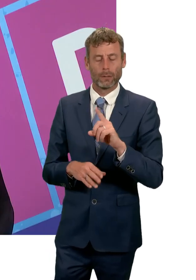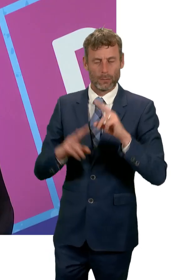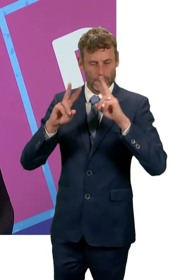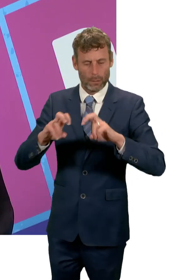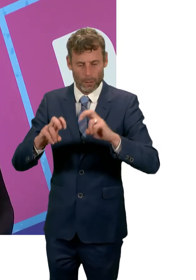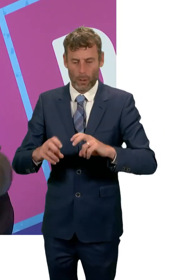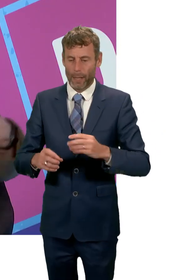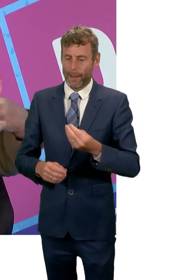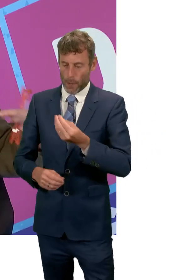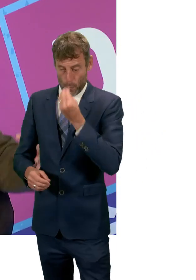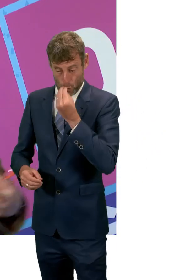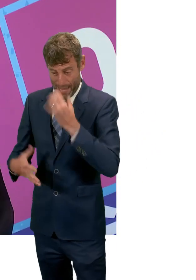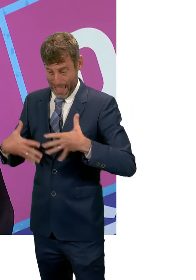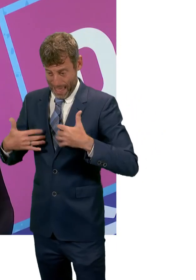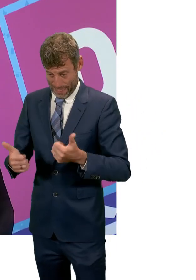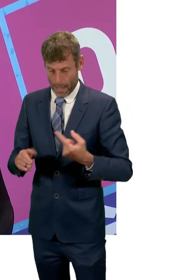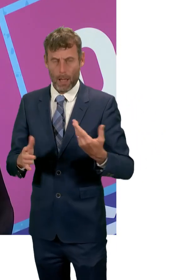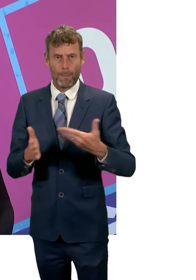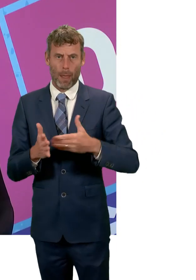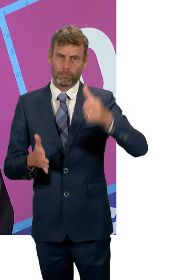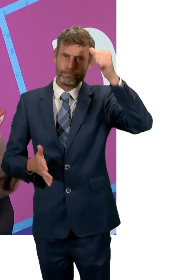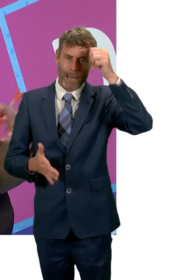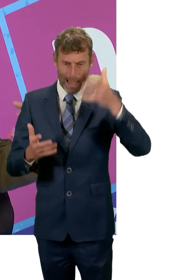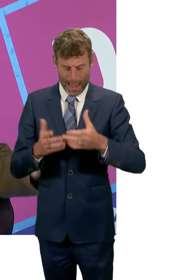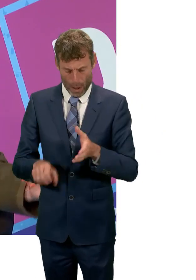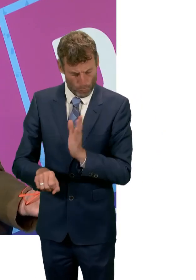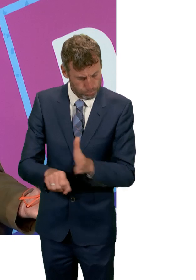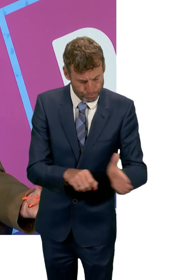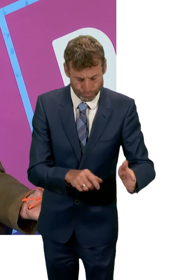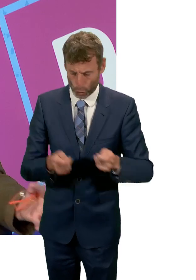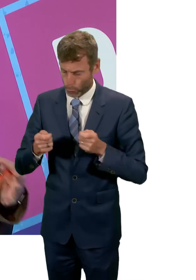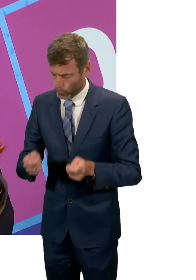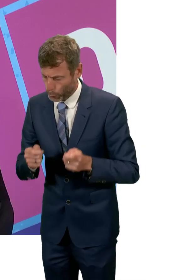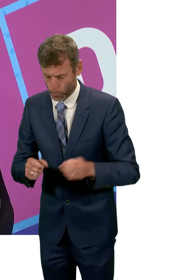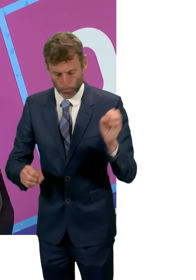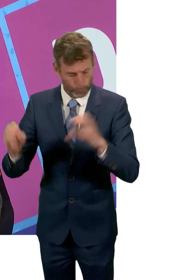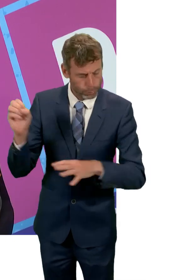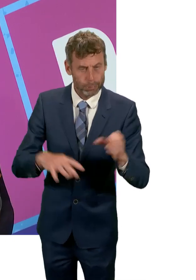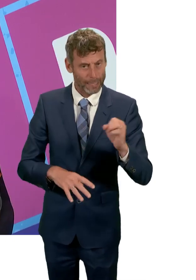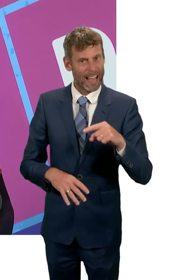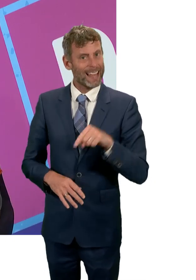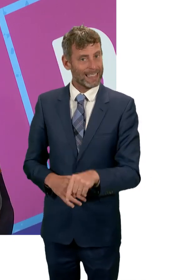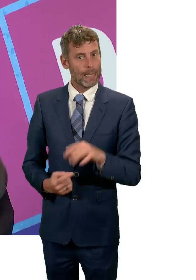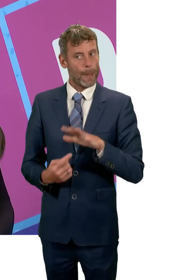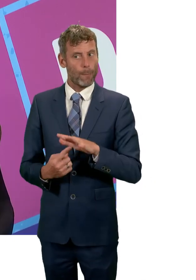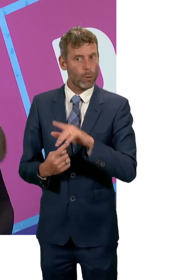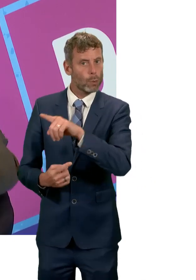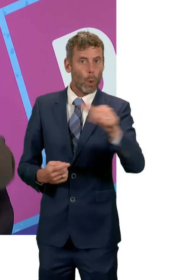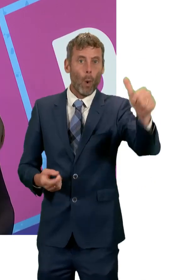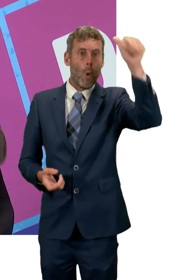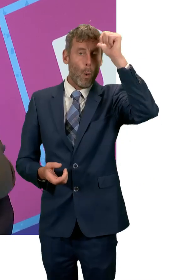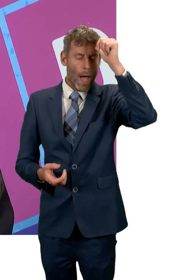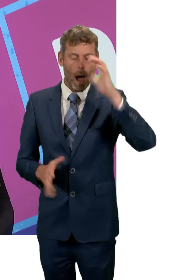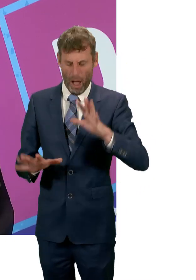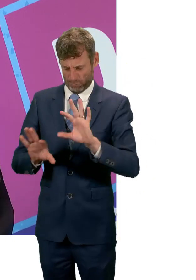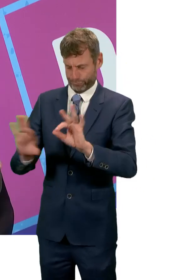cooking and eating food in terms of in education. And so we'll go there, and then I'll come to the audience for questions. So then I'll be